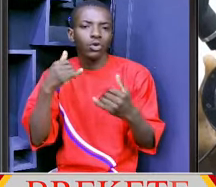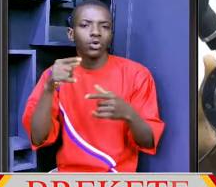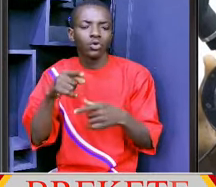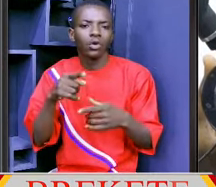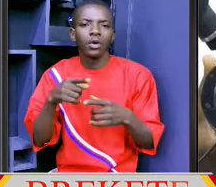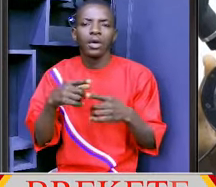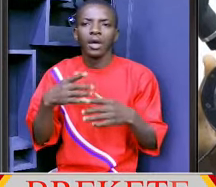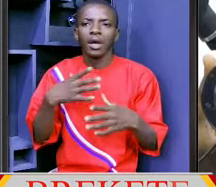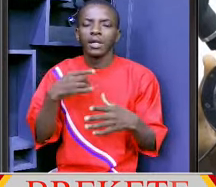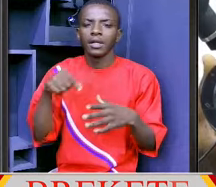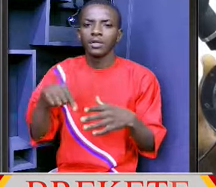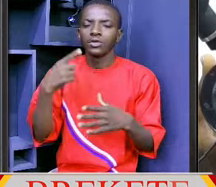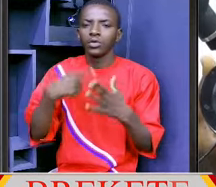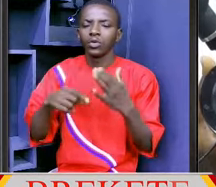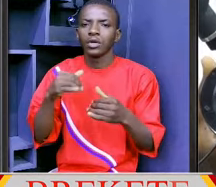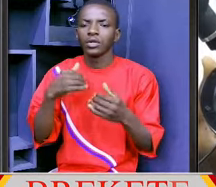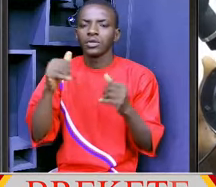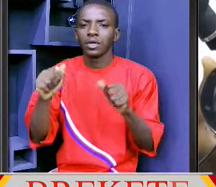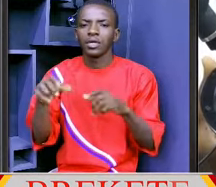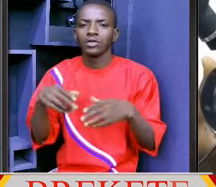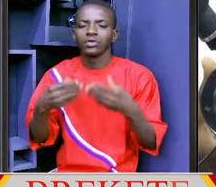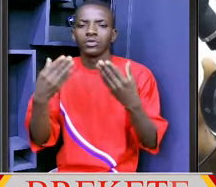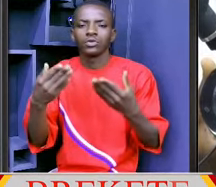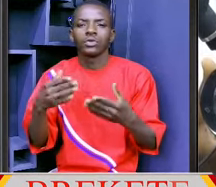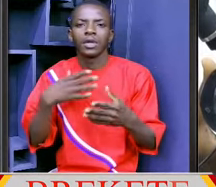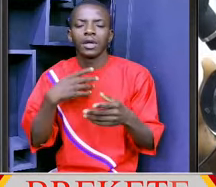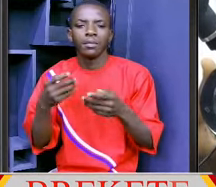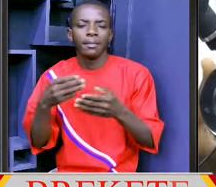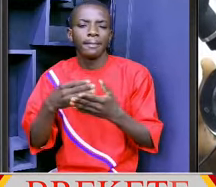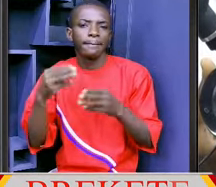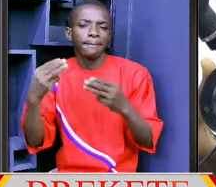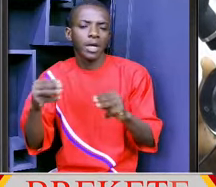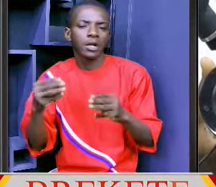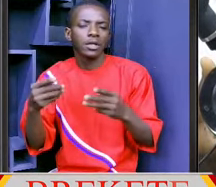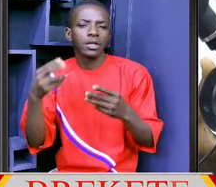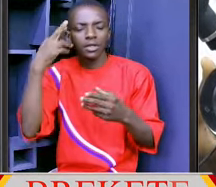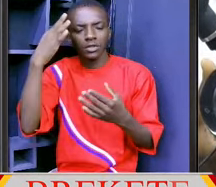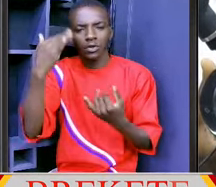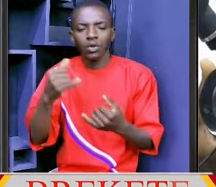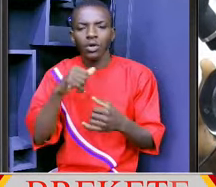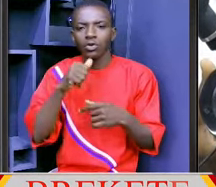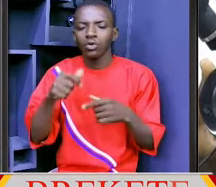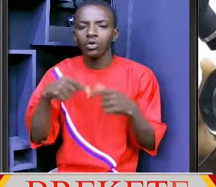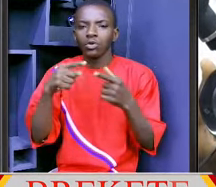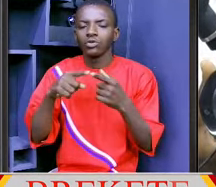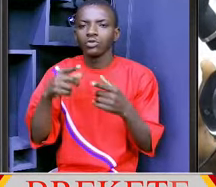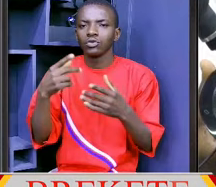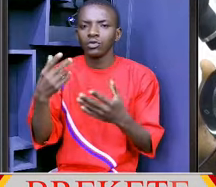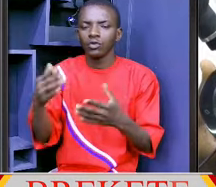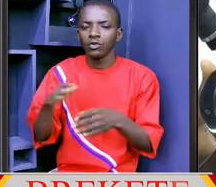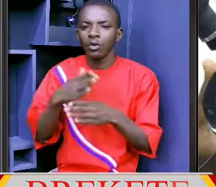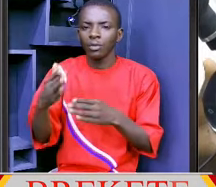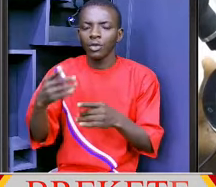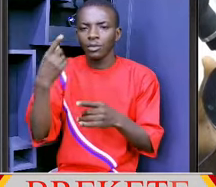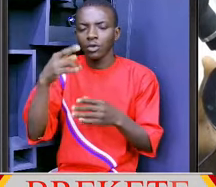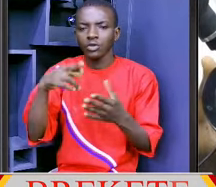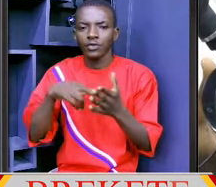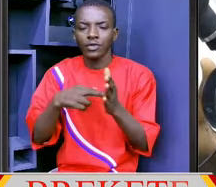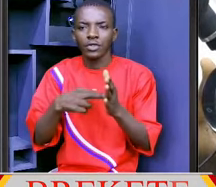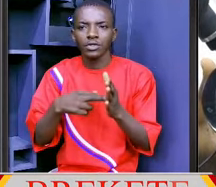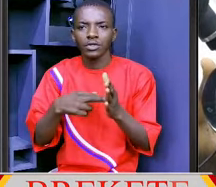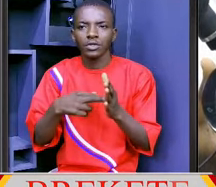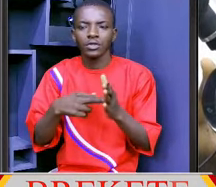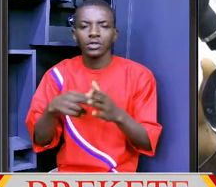you, and this is what we can produce and then market. But the reason why I did not go into it fully is because of a registration